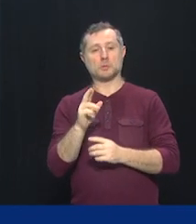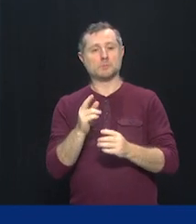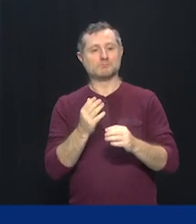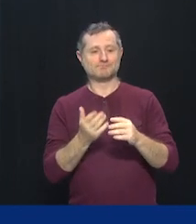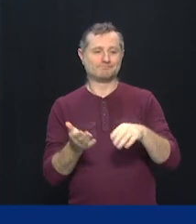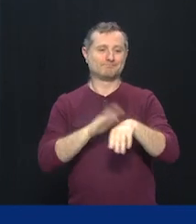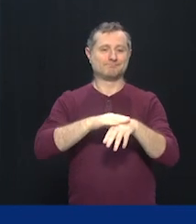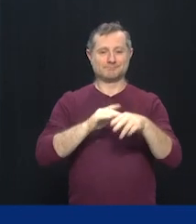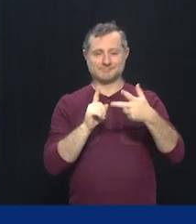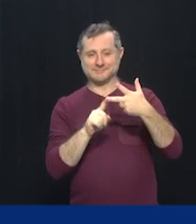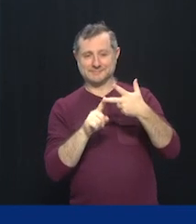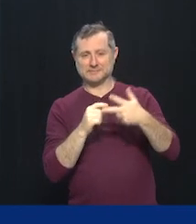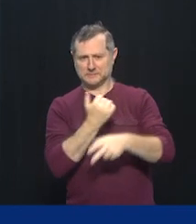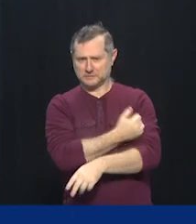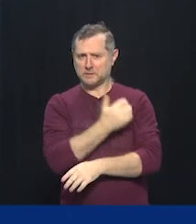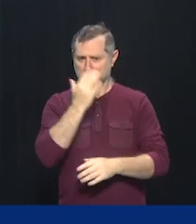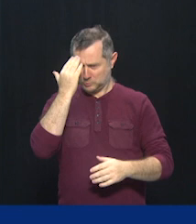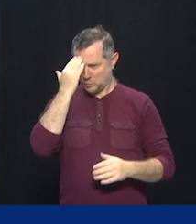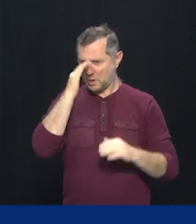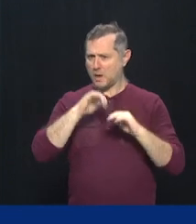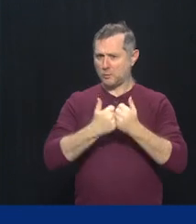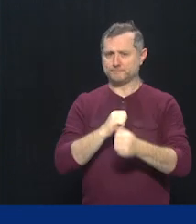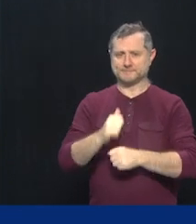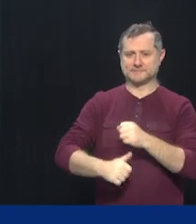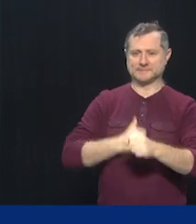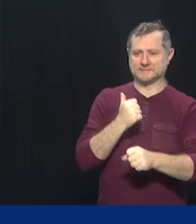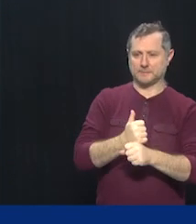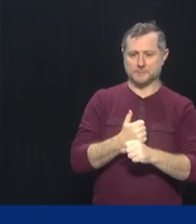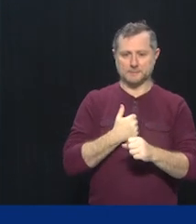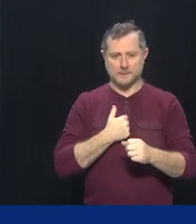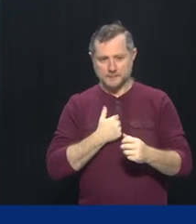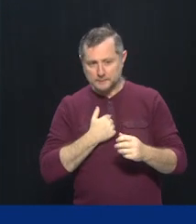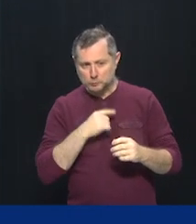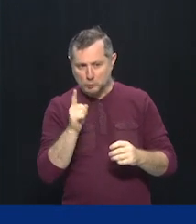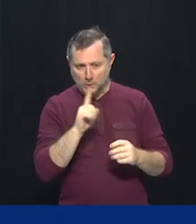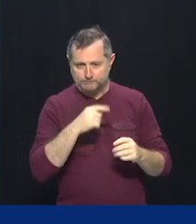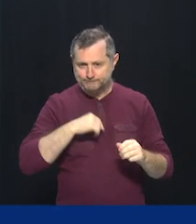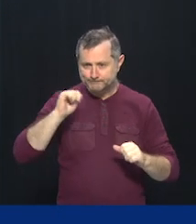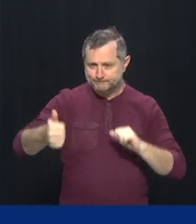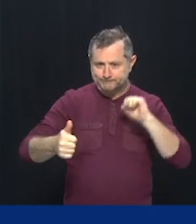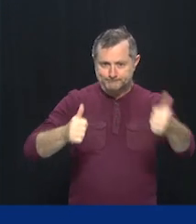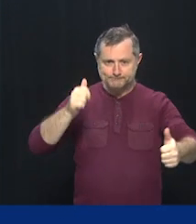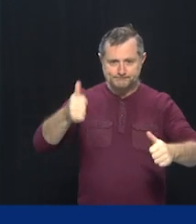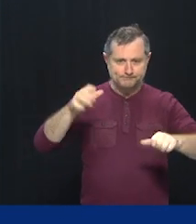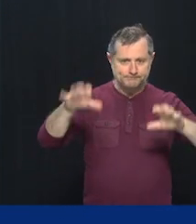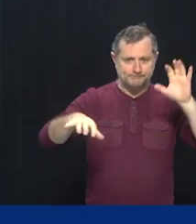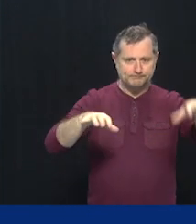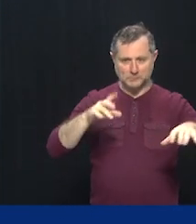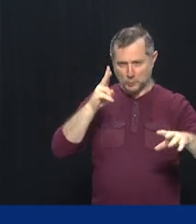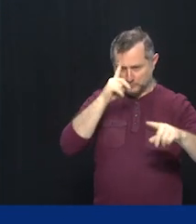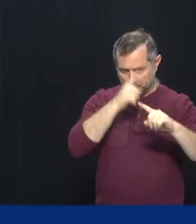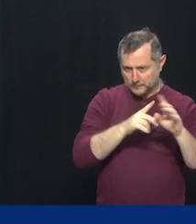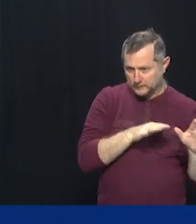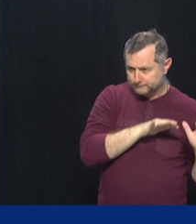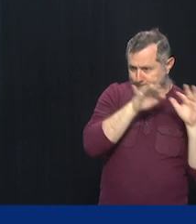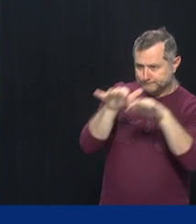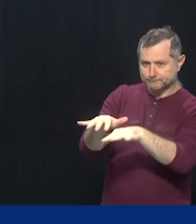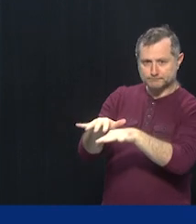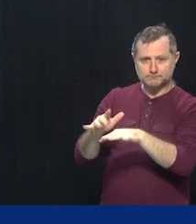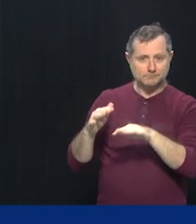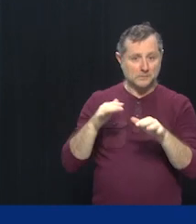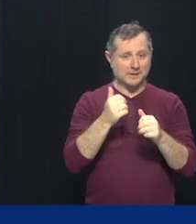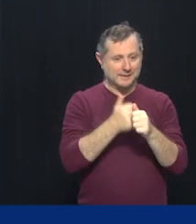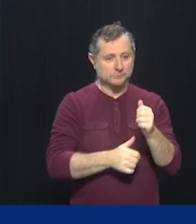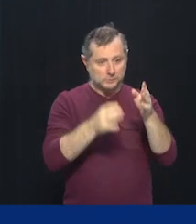mass vaccination sites where needed. We also know it has to be a targeted approach because everyone who got vaccinated 8 months ago